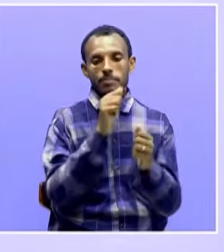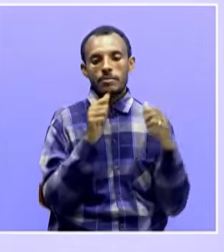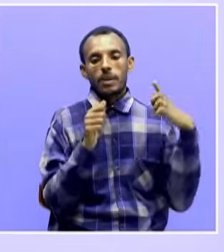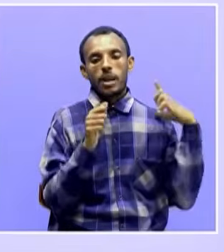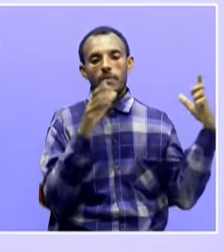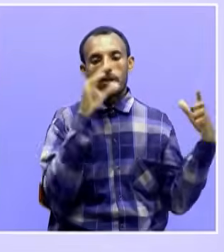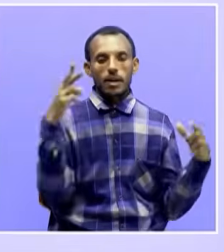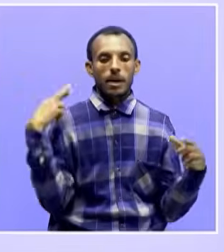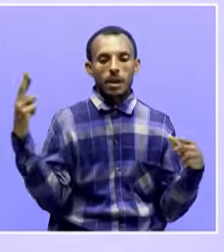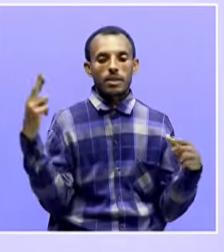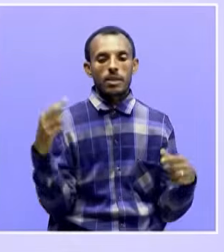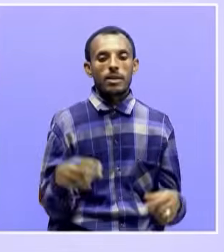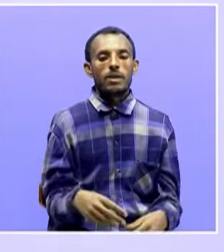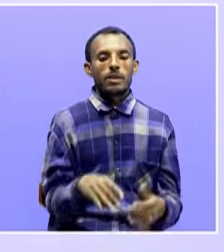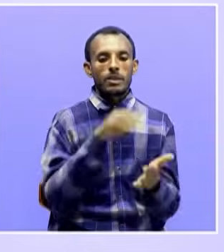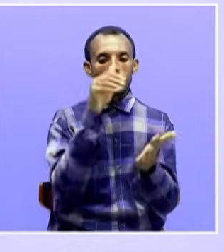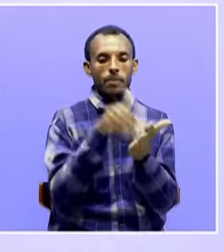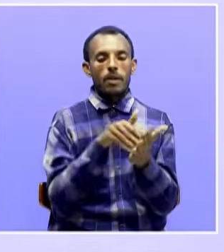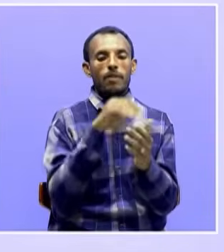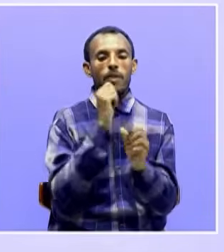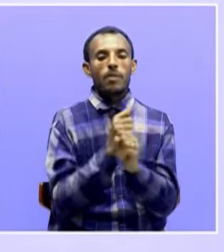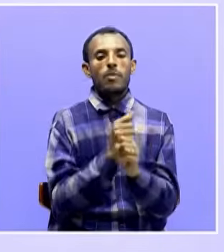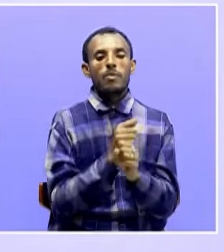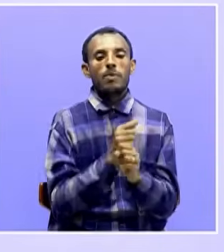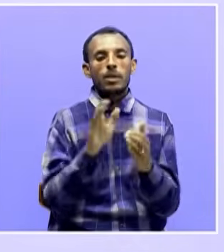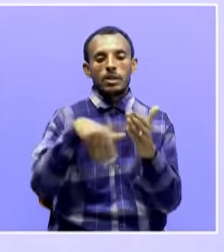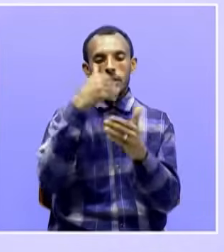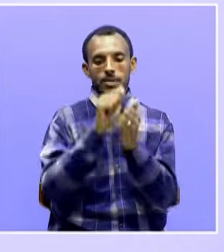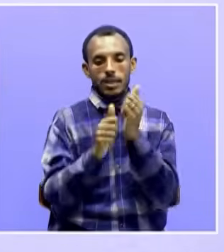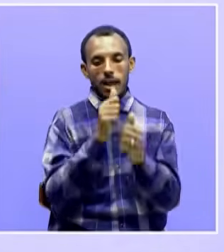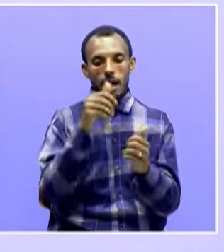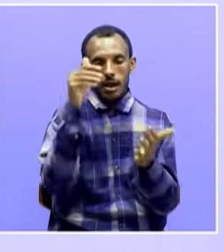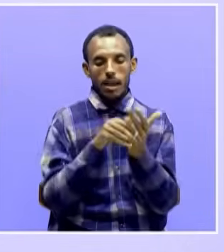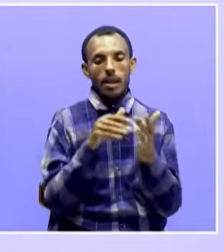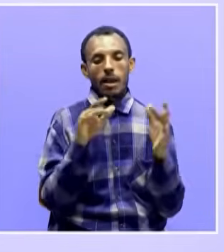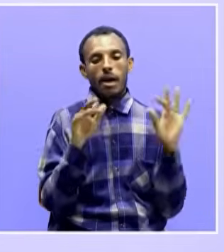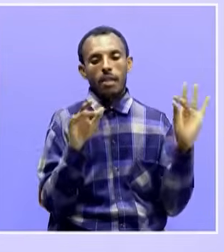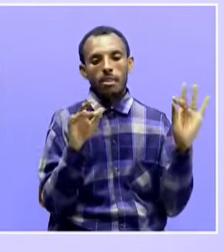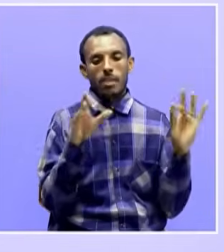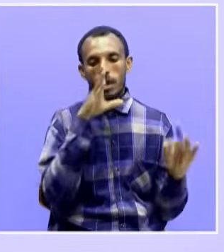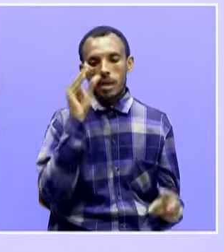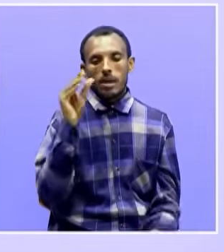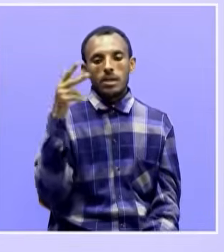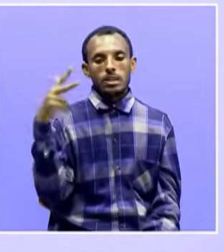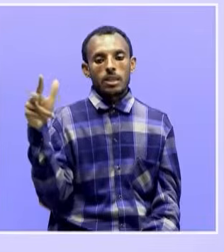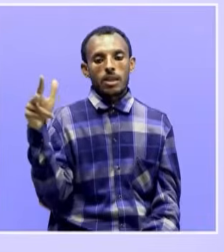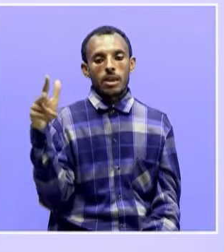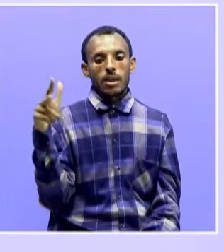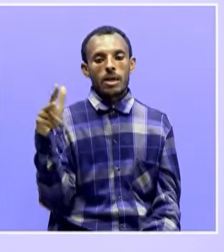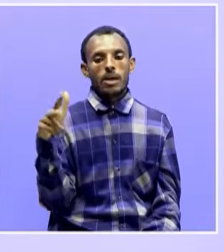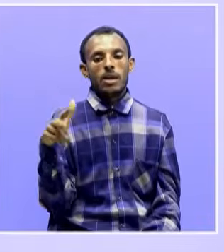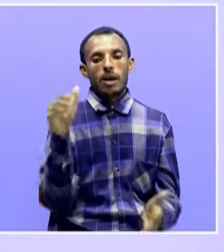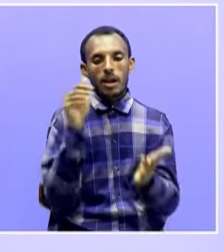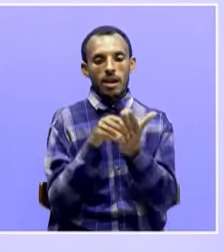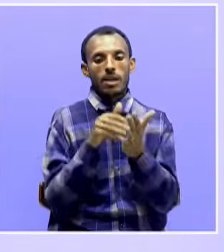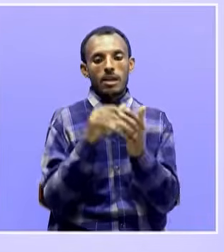and let's find the middle value. So let's cancel again 8 and 13. And